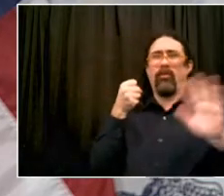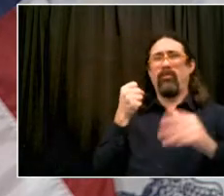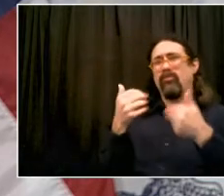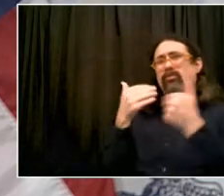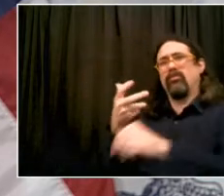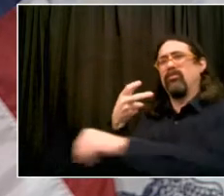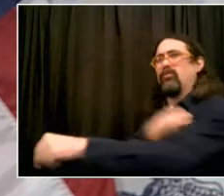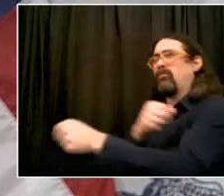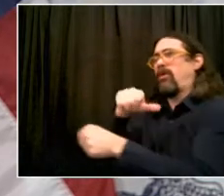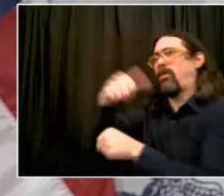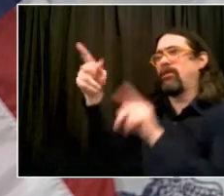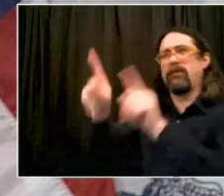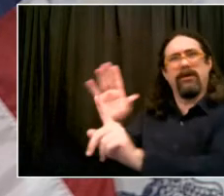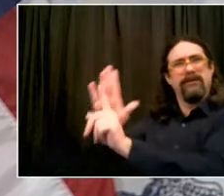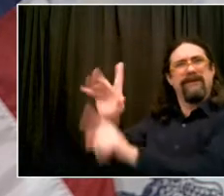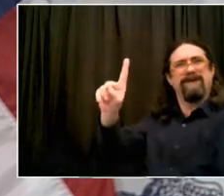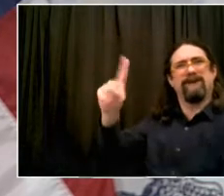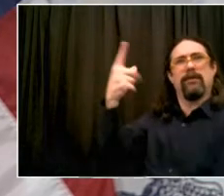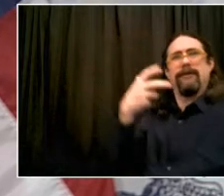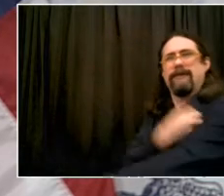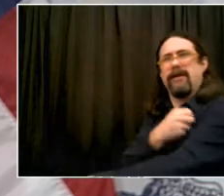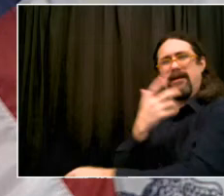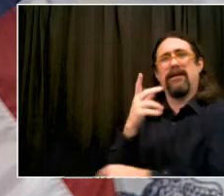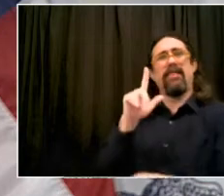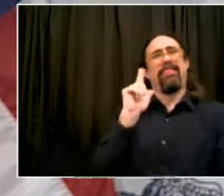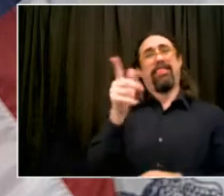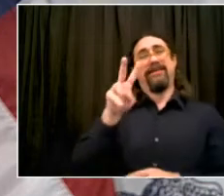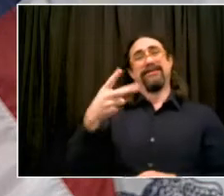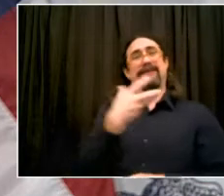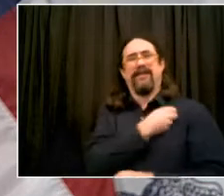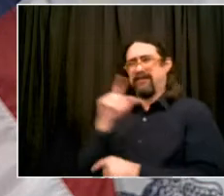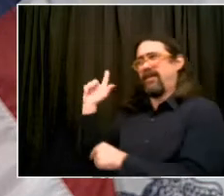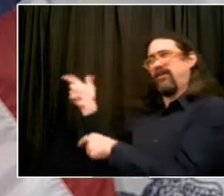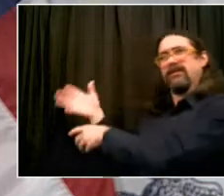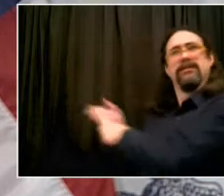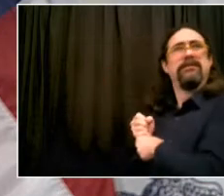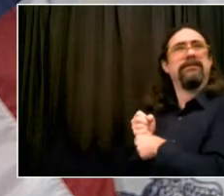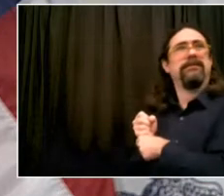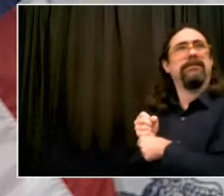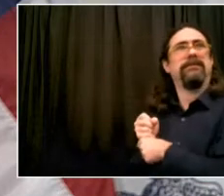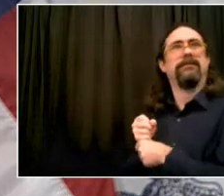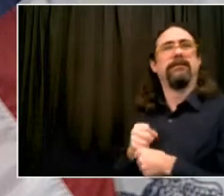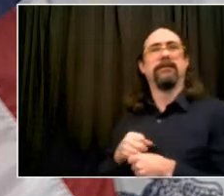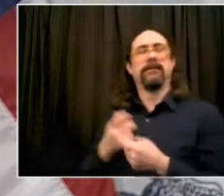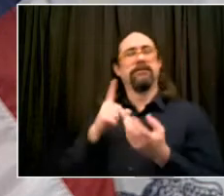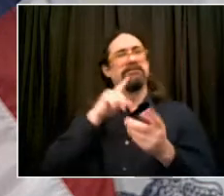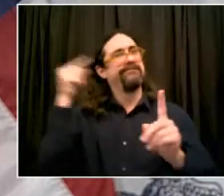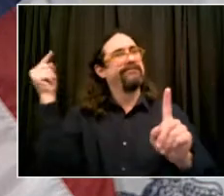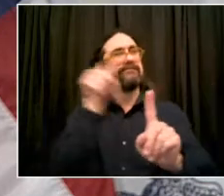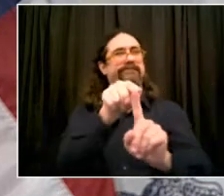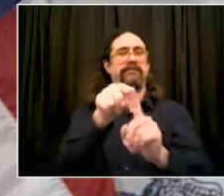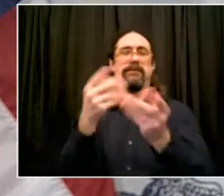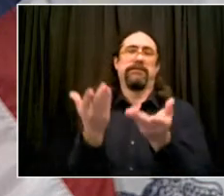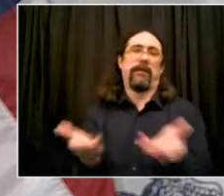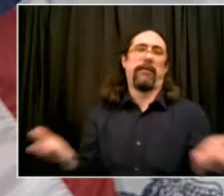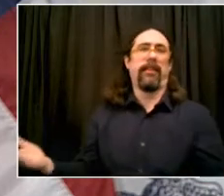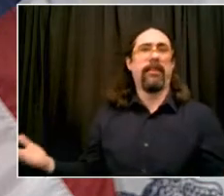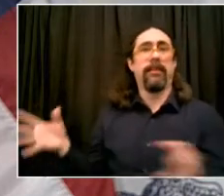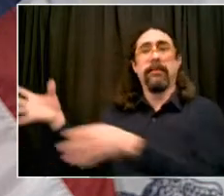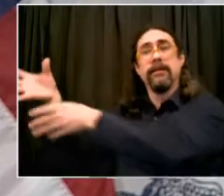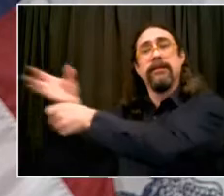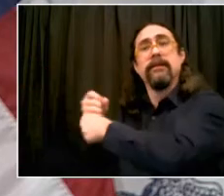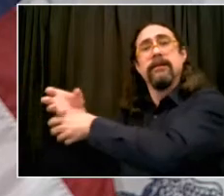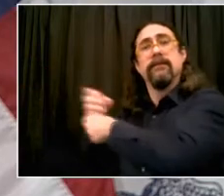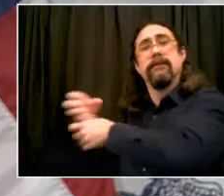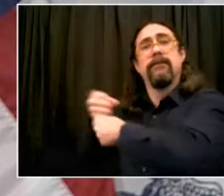need. So that's just the bigger frame. But in terms of the approach we're going to take, the verification of people's situation,